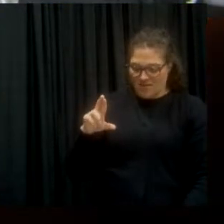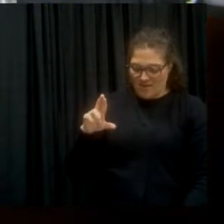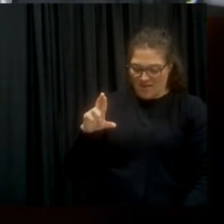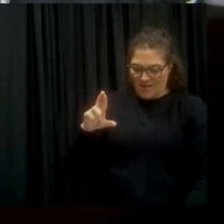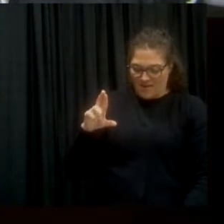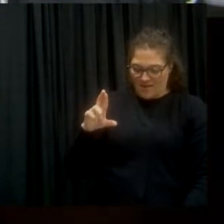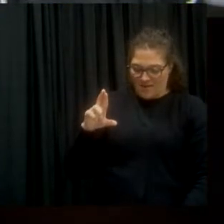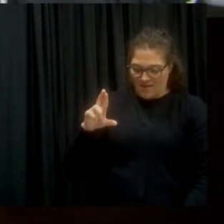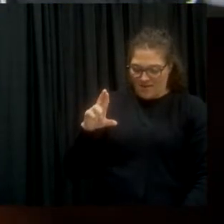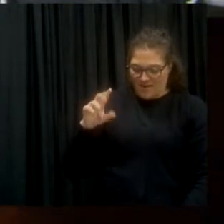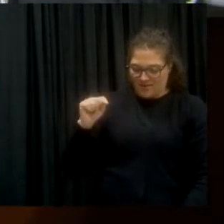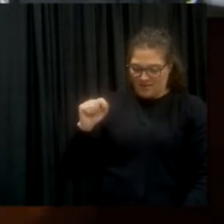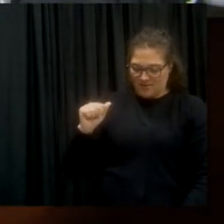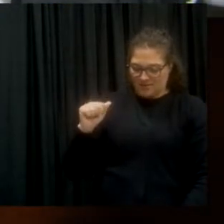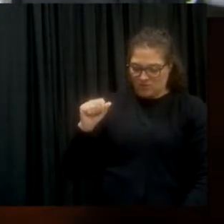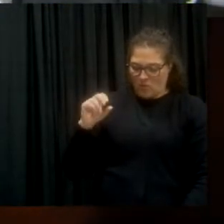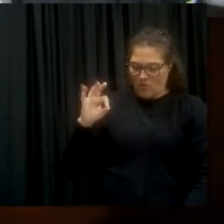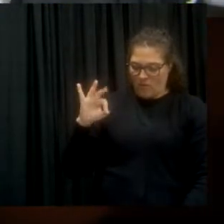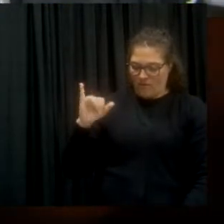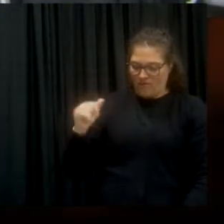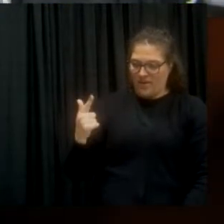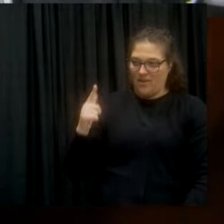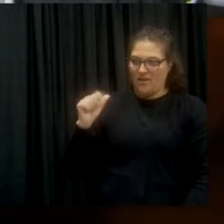Dezo Tofinga.